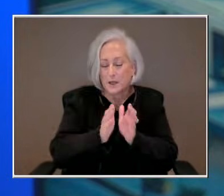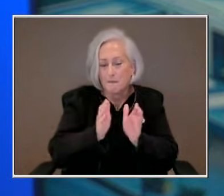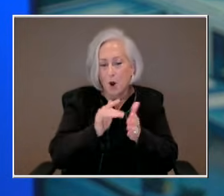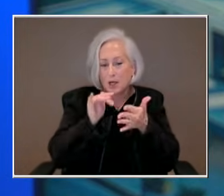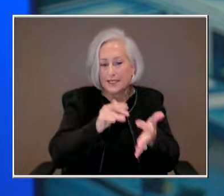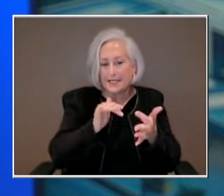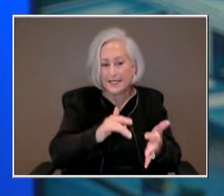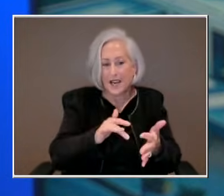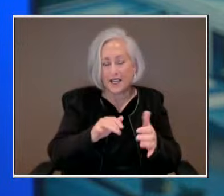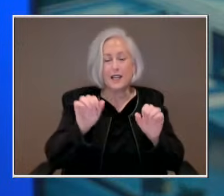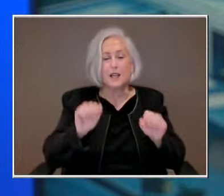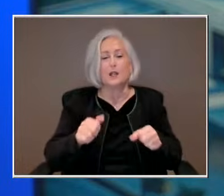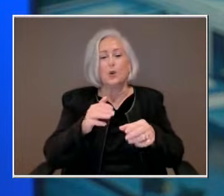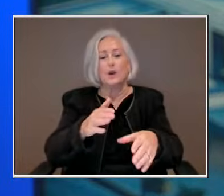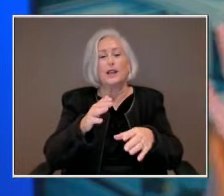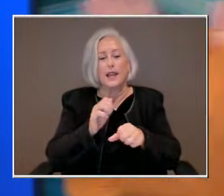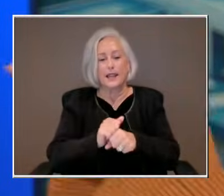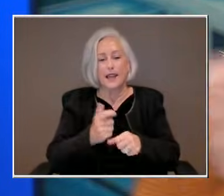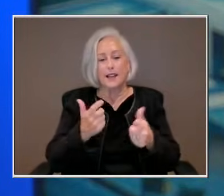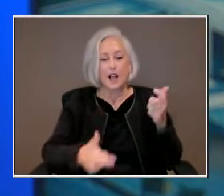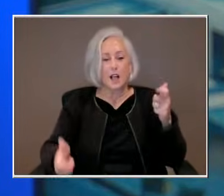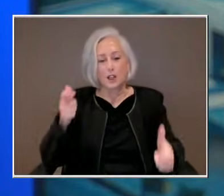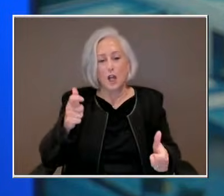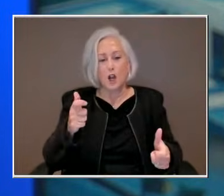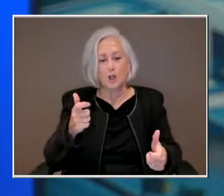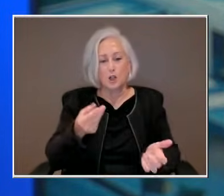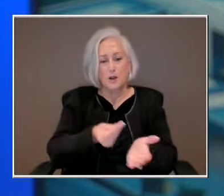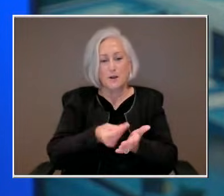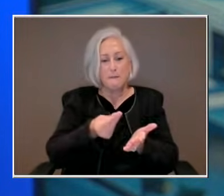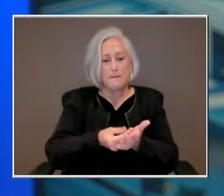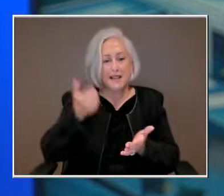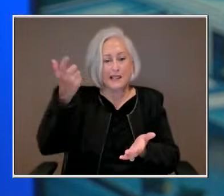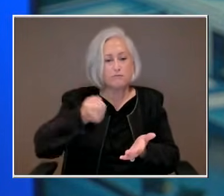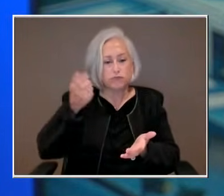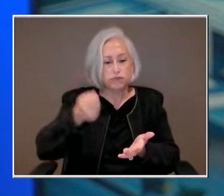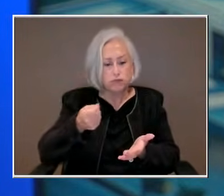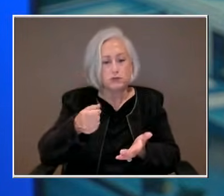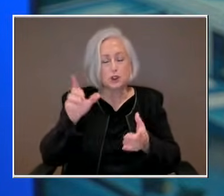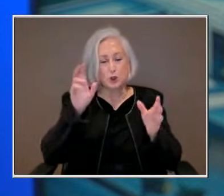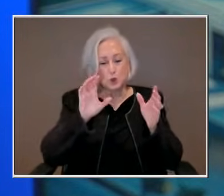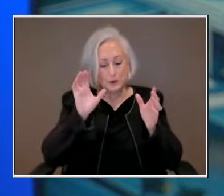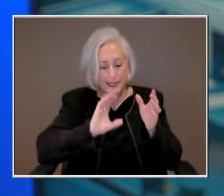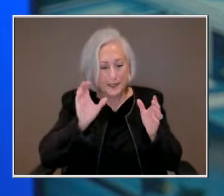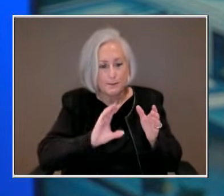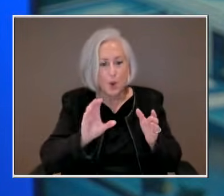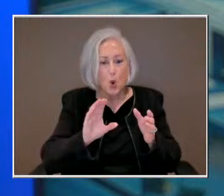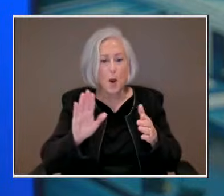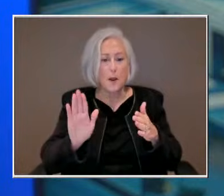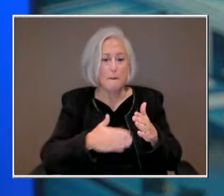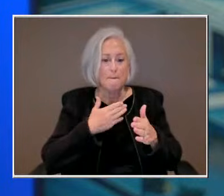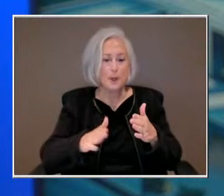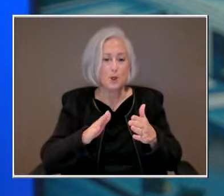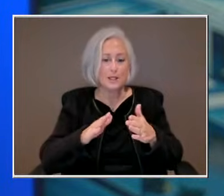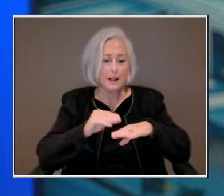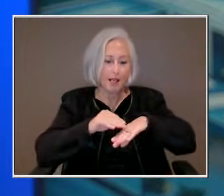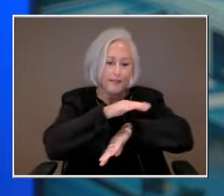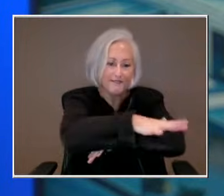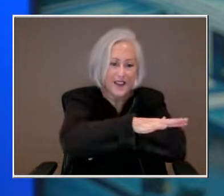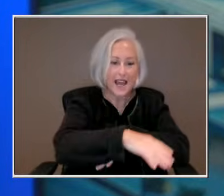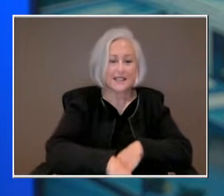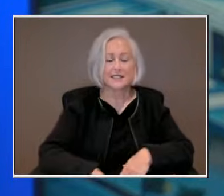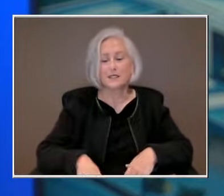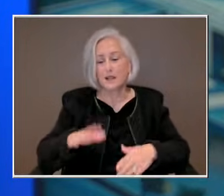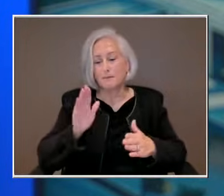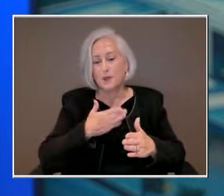grant funding to explore more of the aging effects, more of musical protection, and look at other things, even